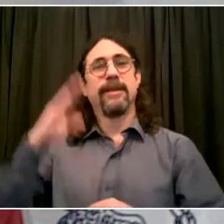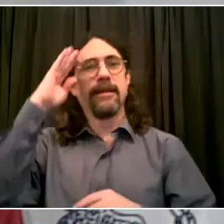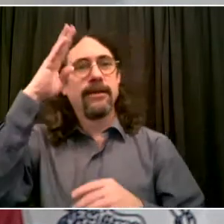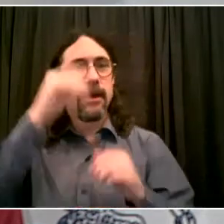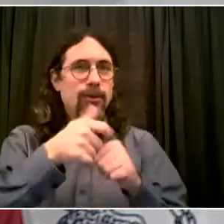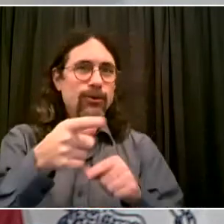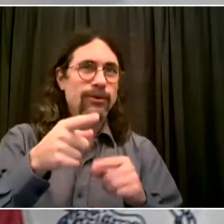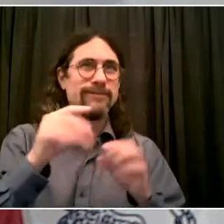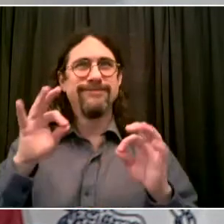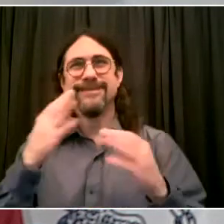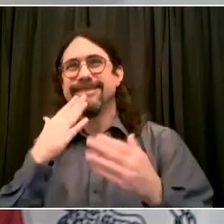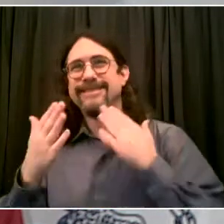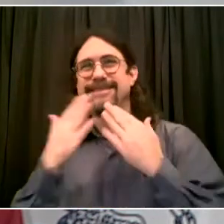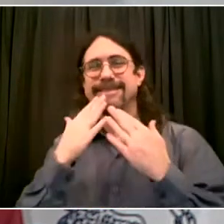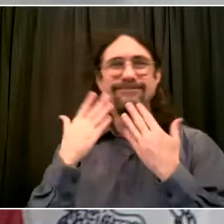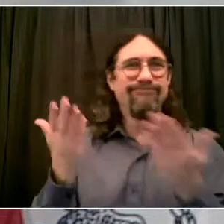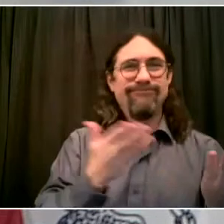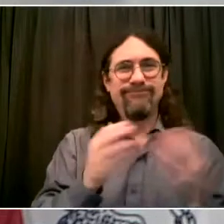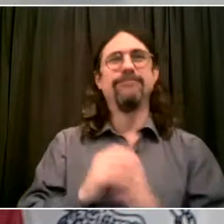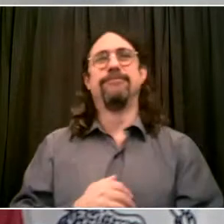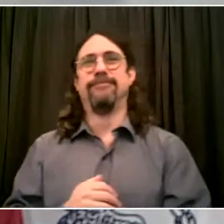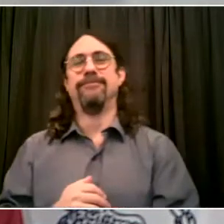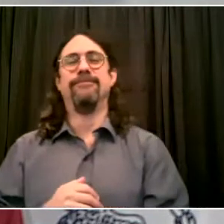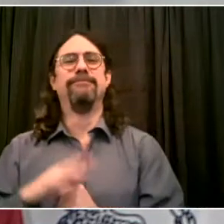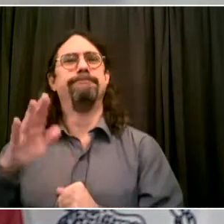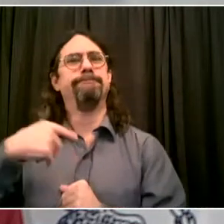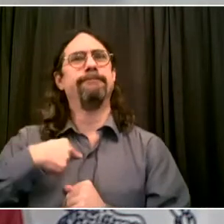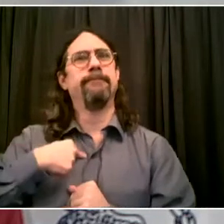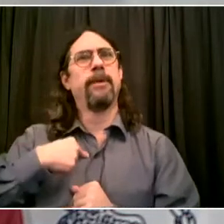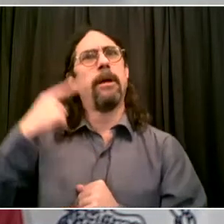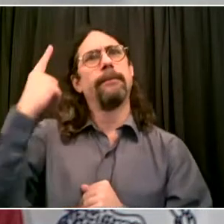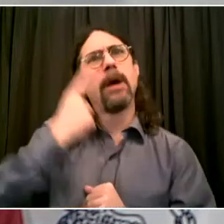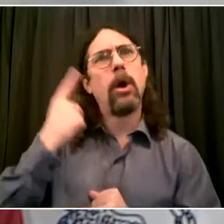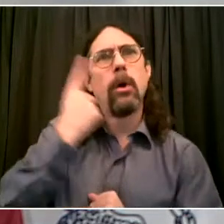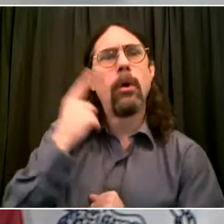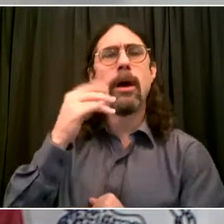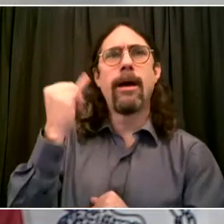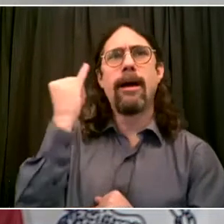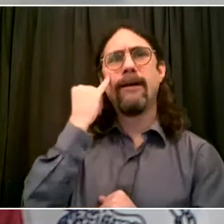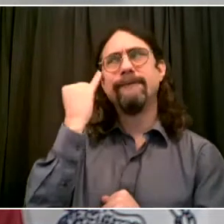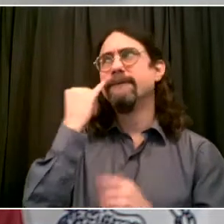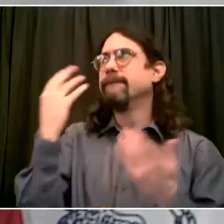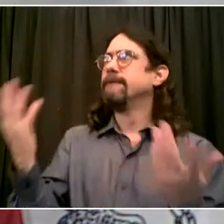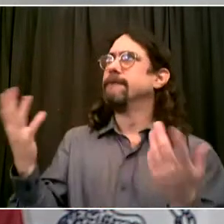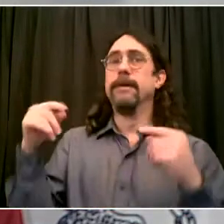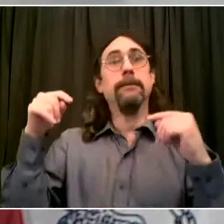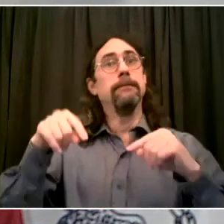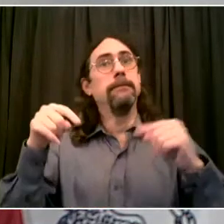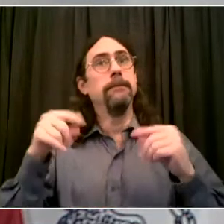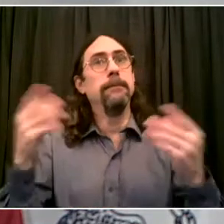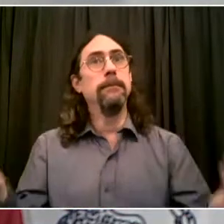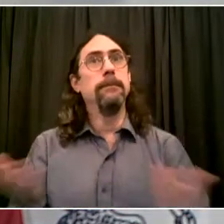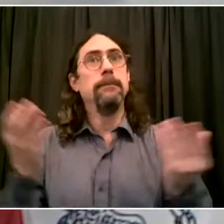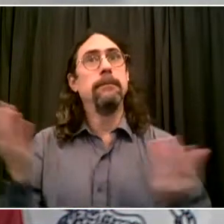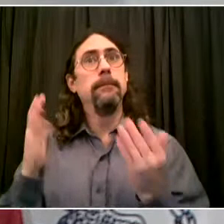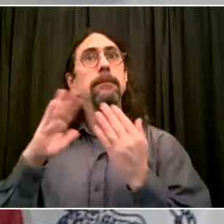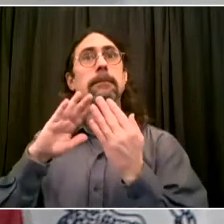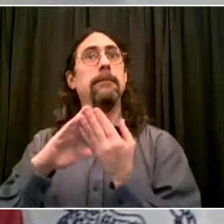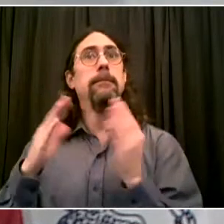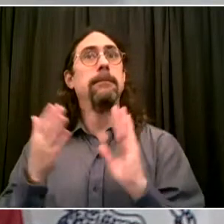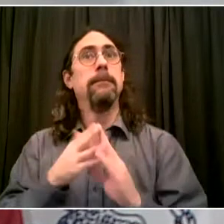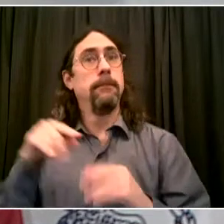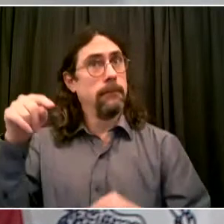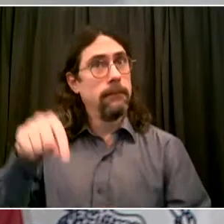city is just going to plan on attracting more tourism once the COVID-19 crisis kind of fades, or would